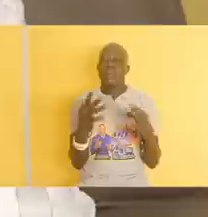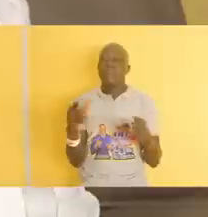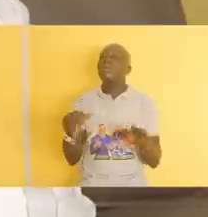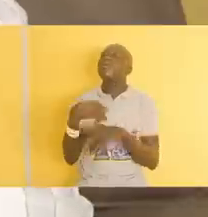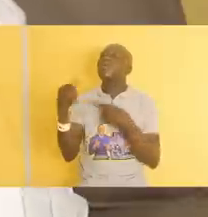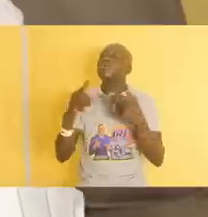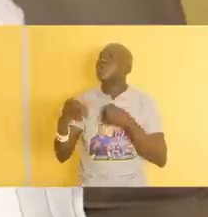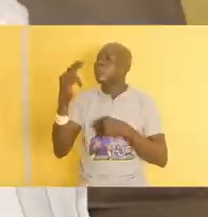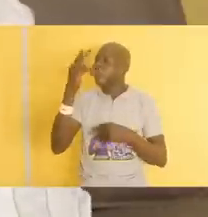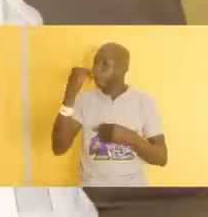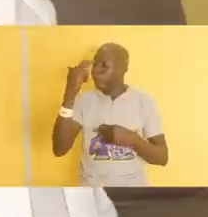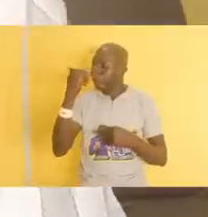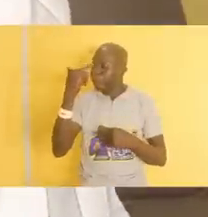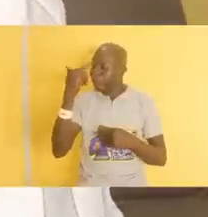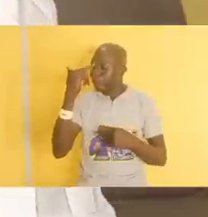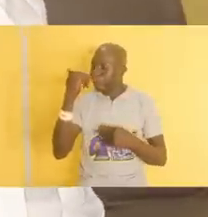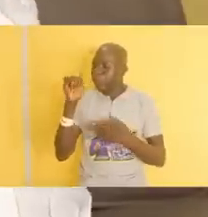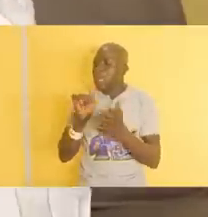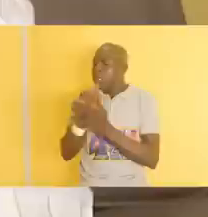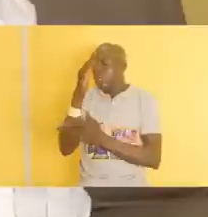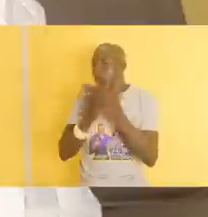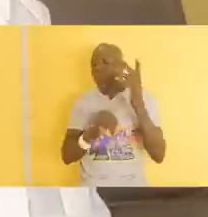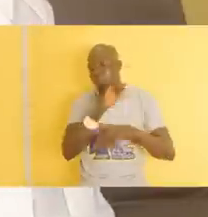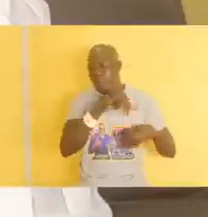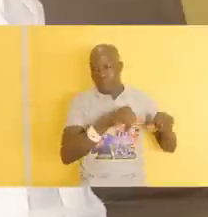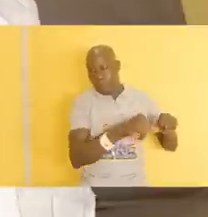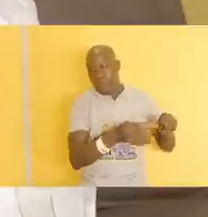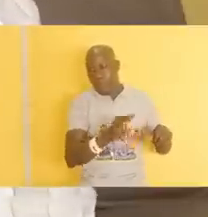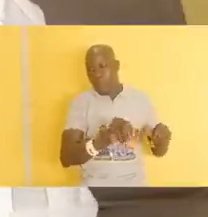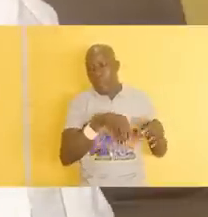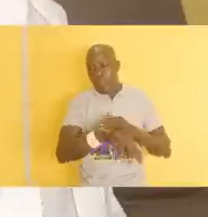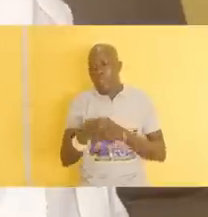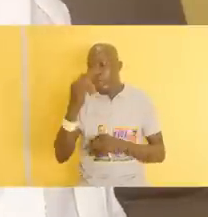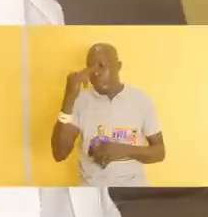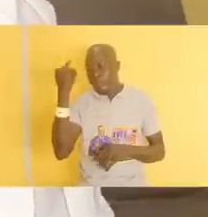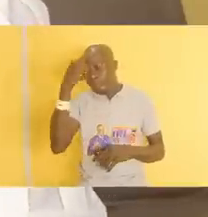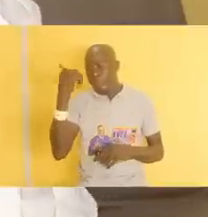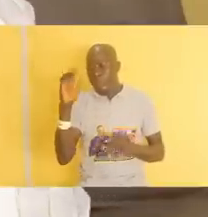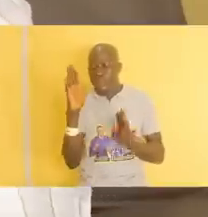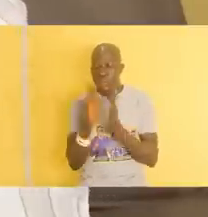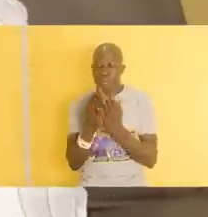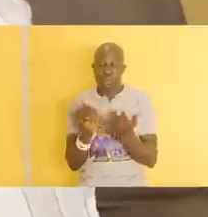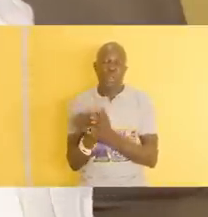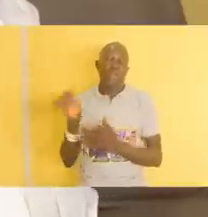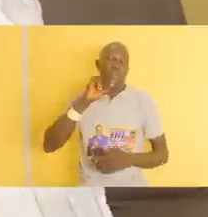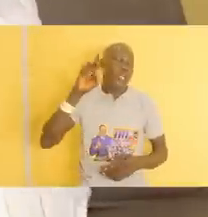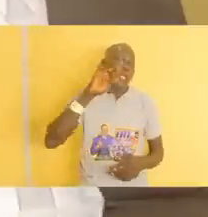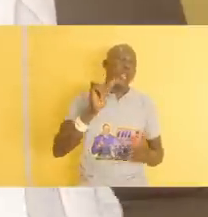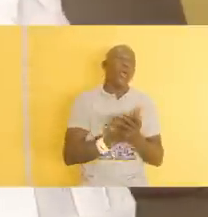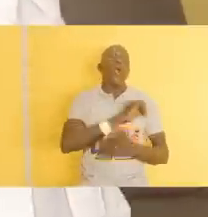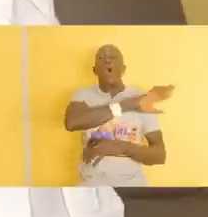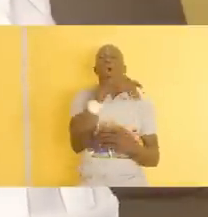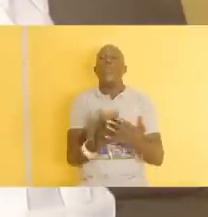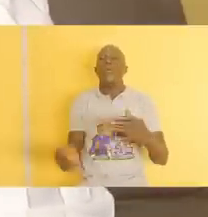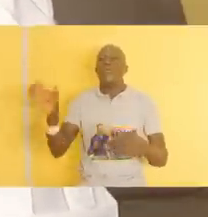no ma lo si fake don't go there awon to follow me ni facebook aha they are almost